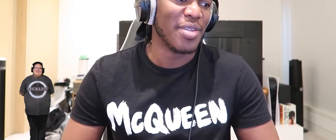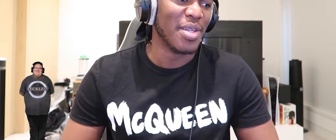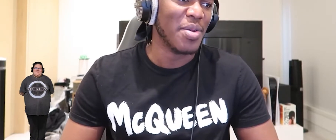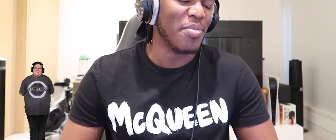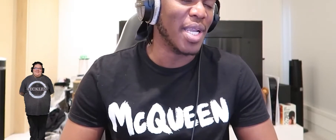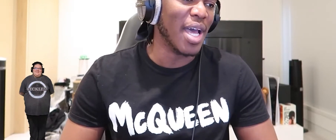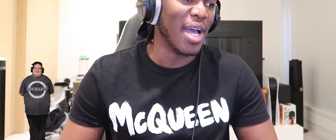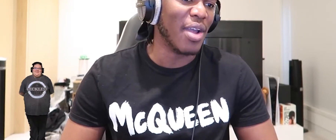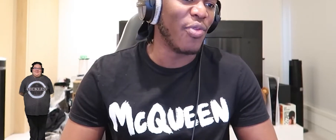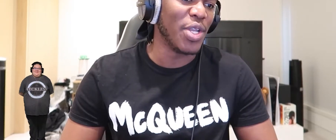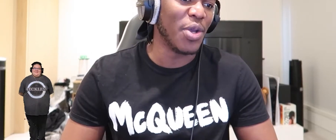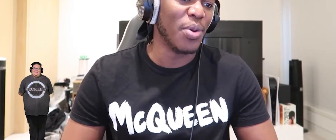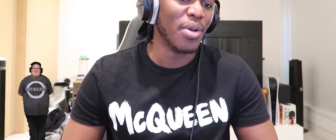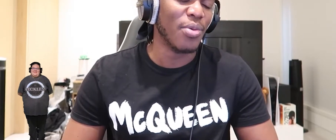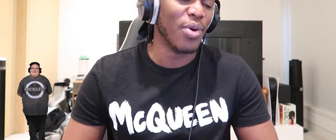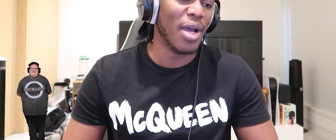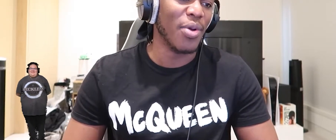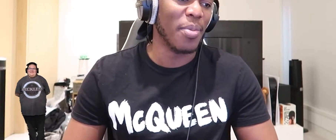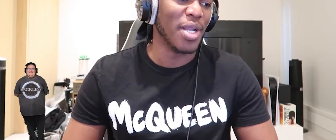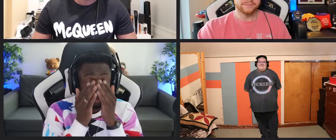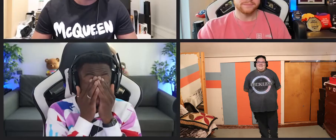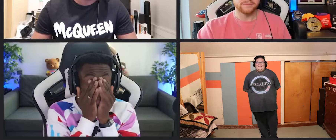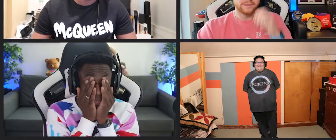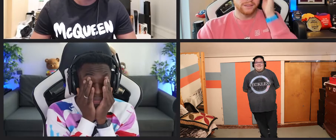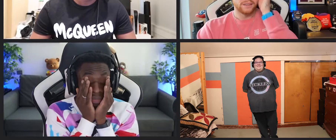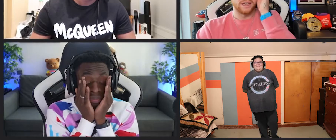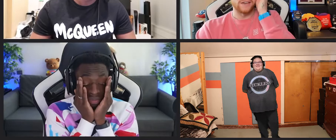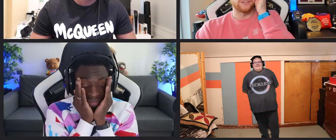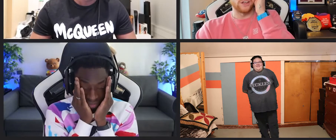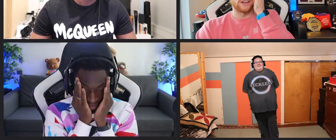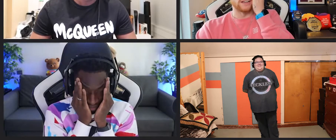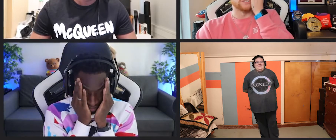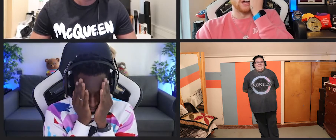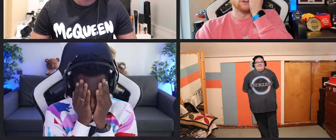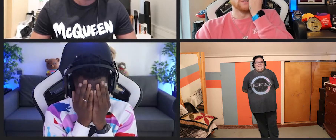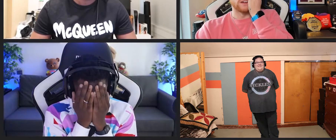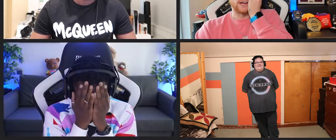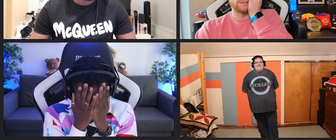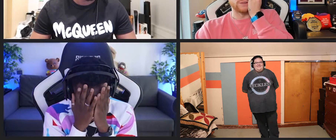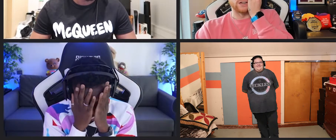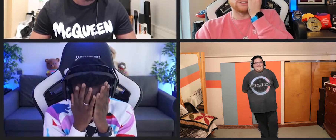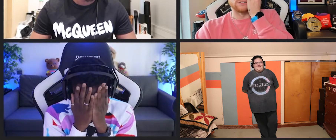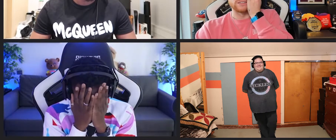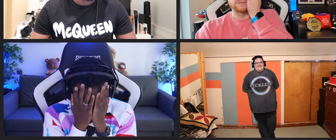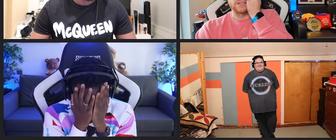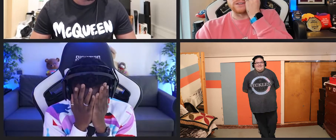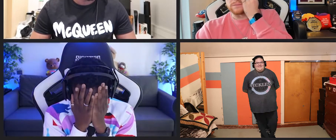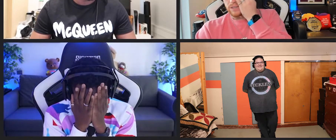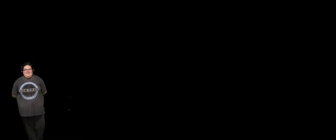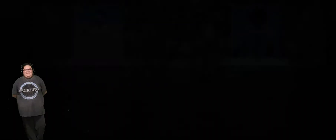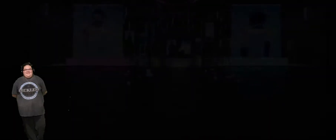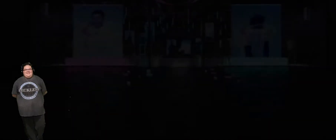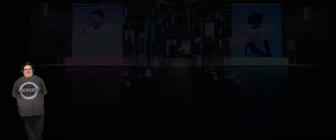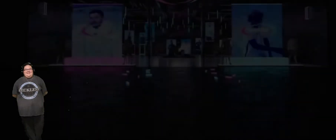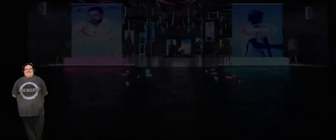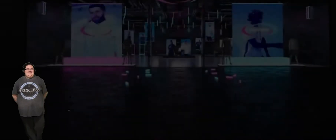off. But if we do. We apologize. Yeah, if you do, let us know, and we are sorry. So,